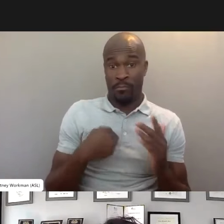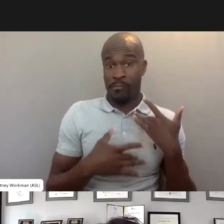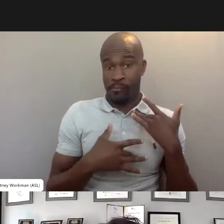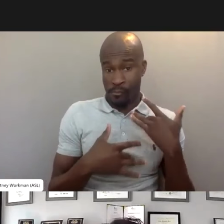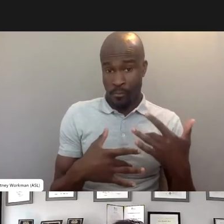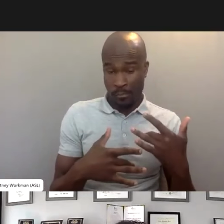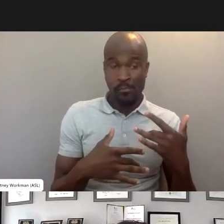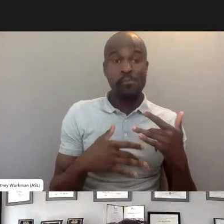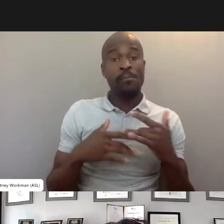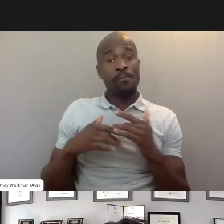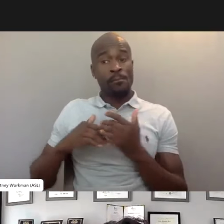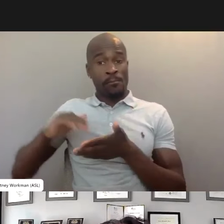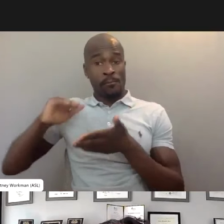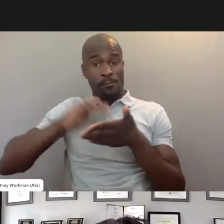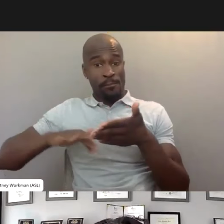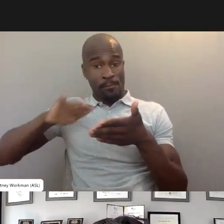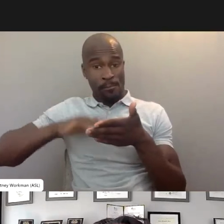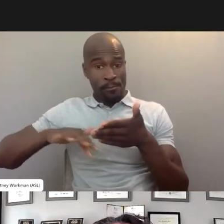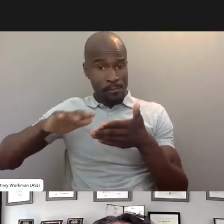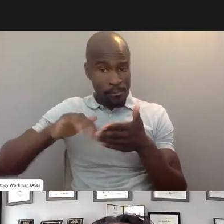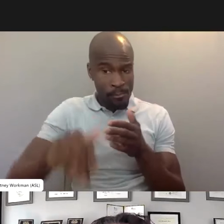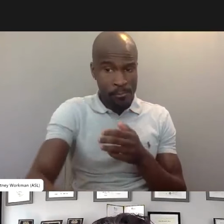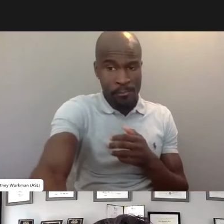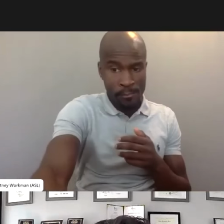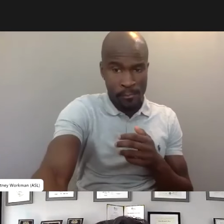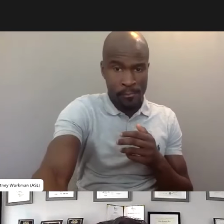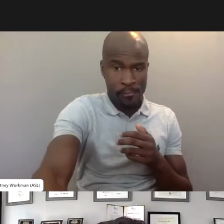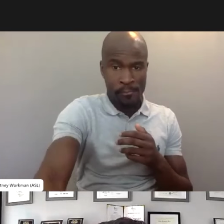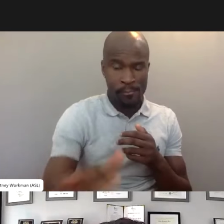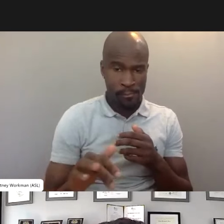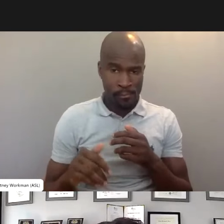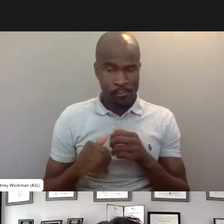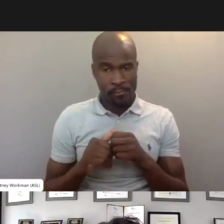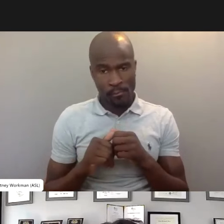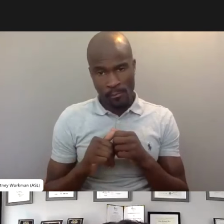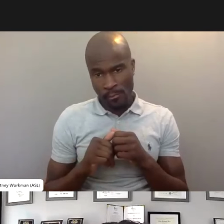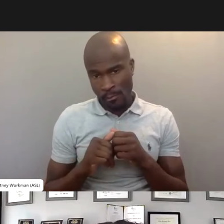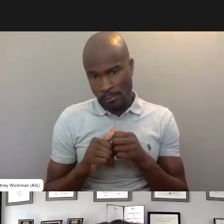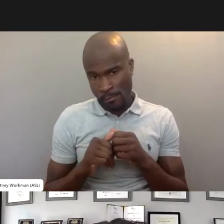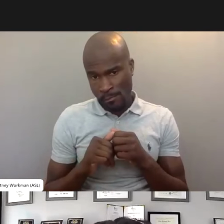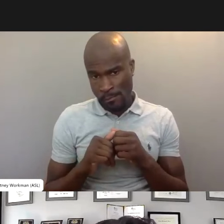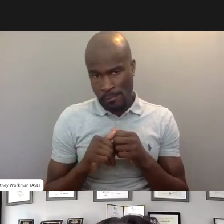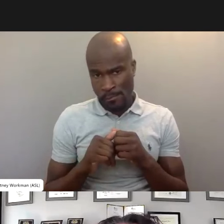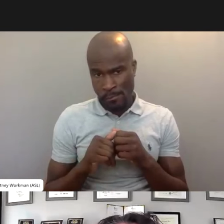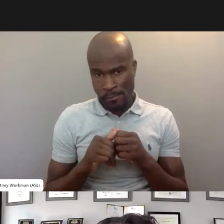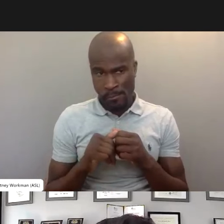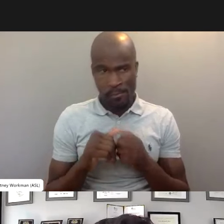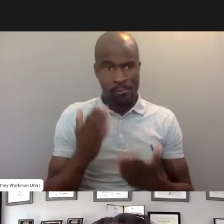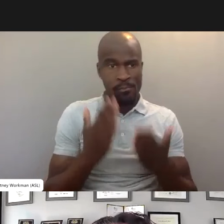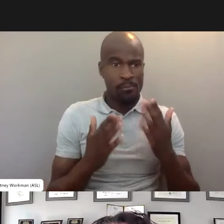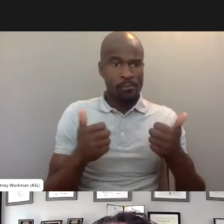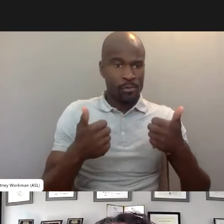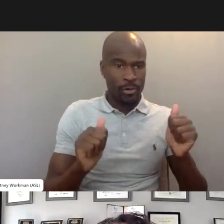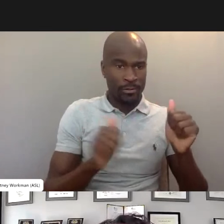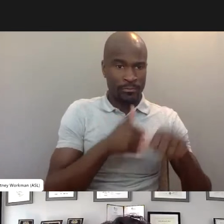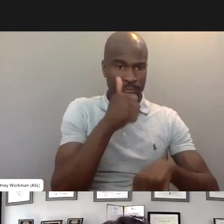studies have shown that psychological debriefing for community members in this type of environment may not be the best practice of